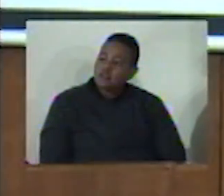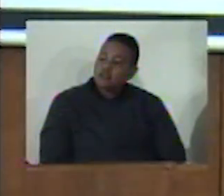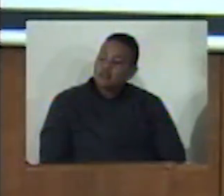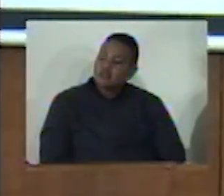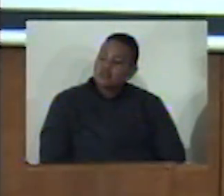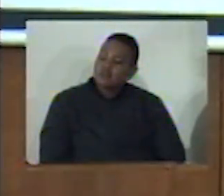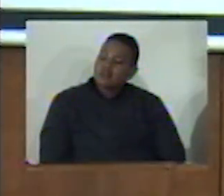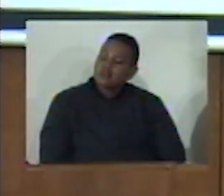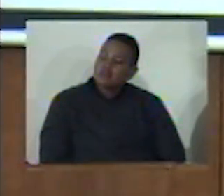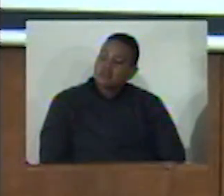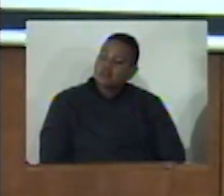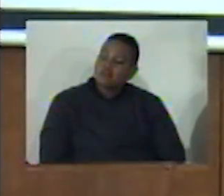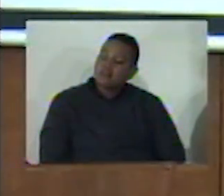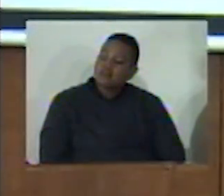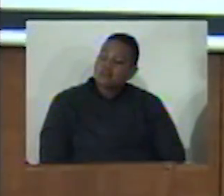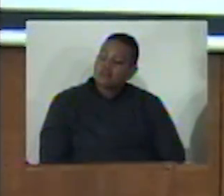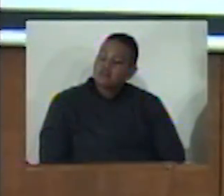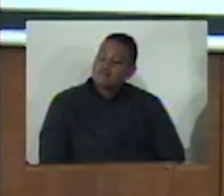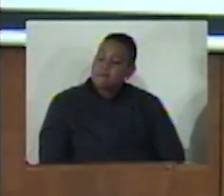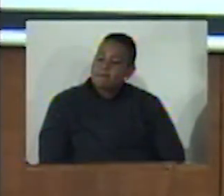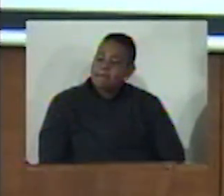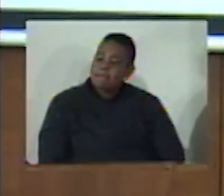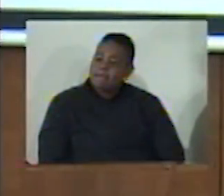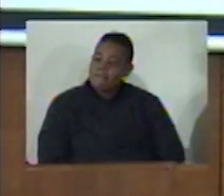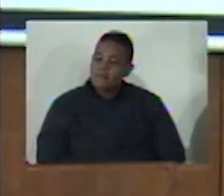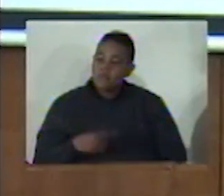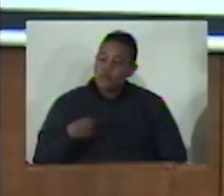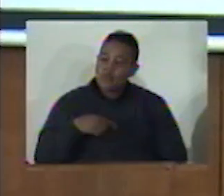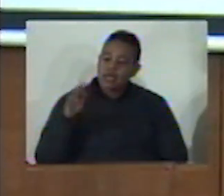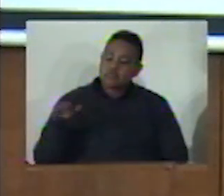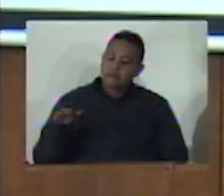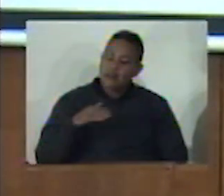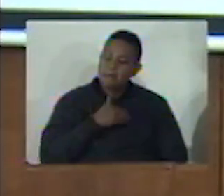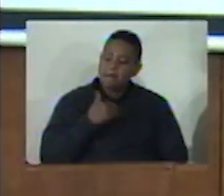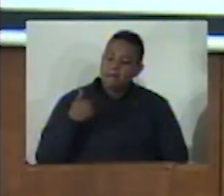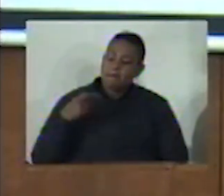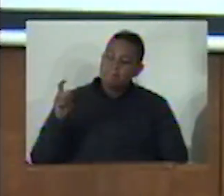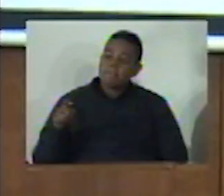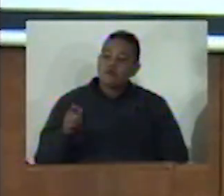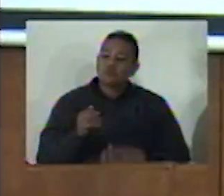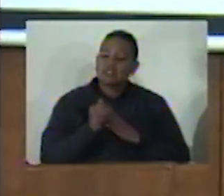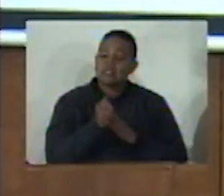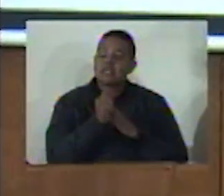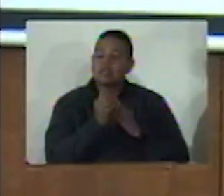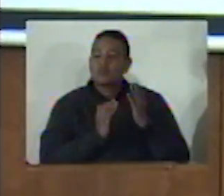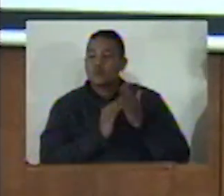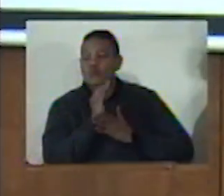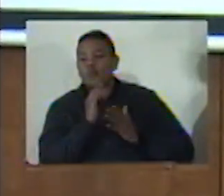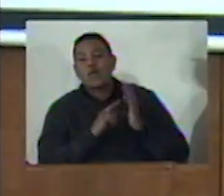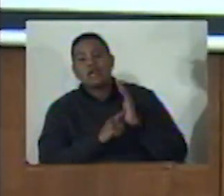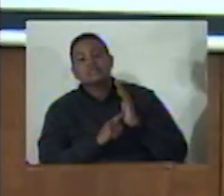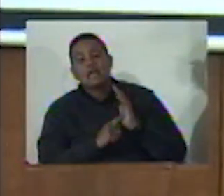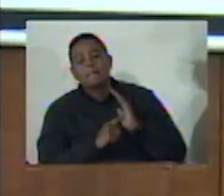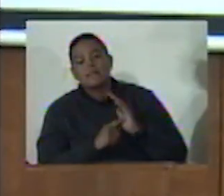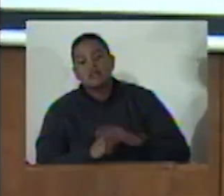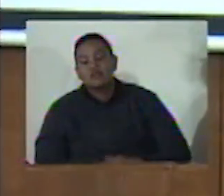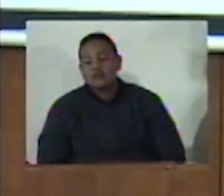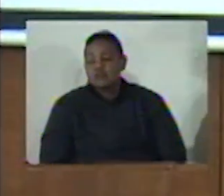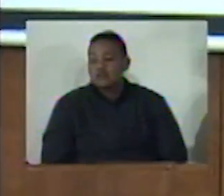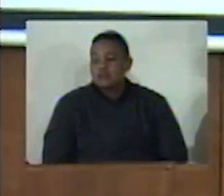We as parliamentarians, Mr. President, must lead by example